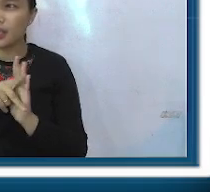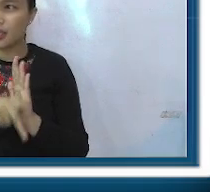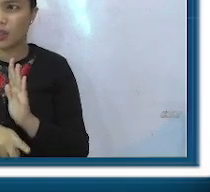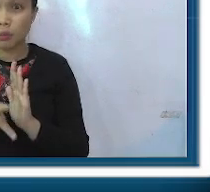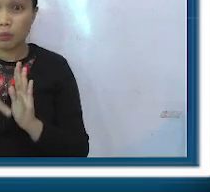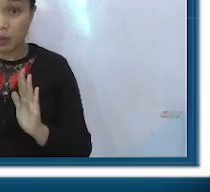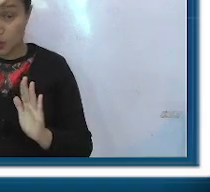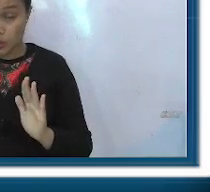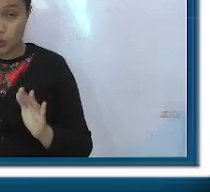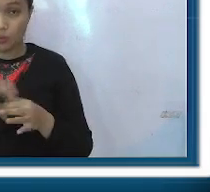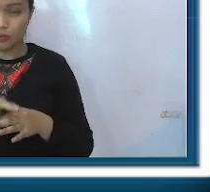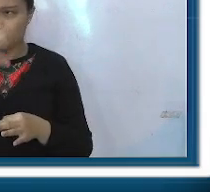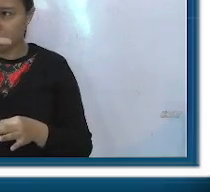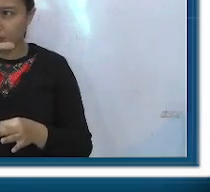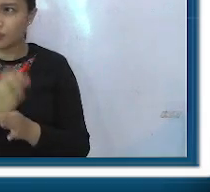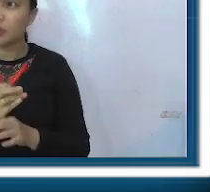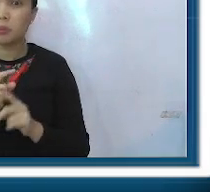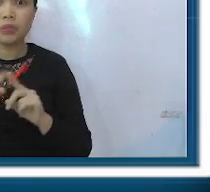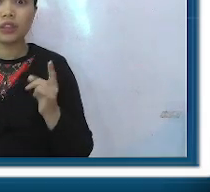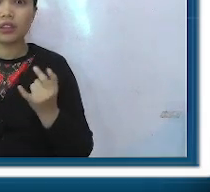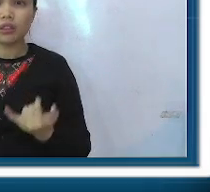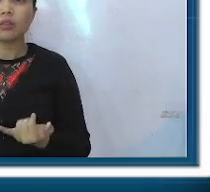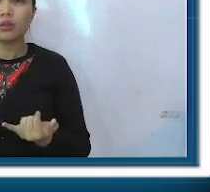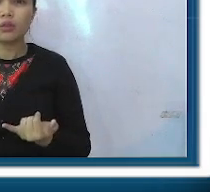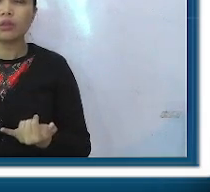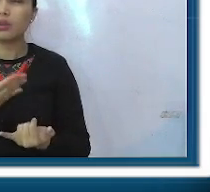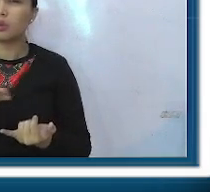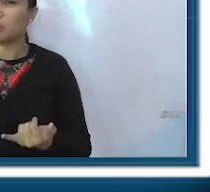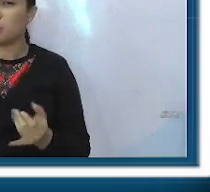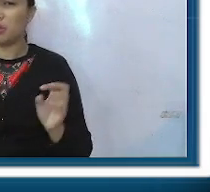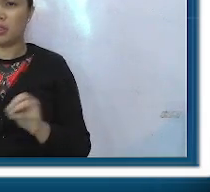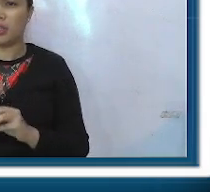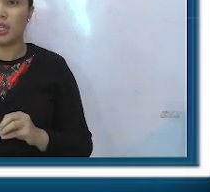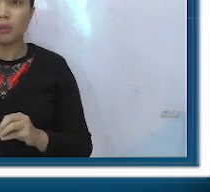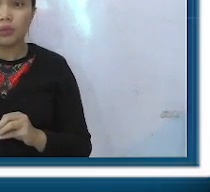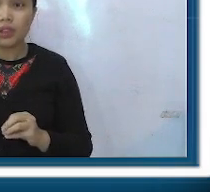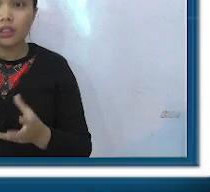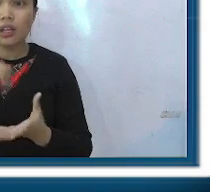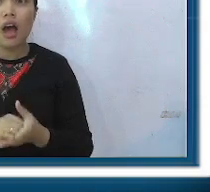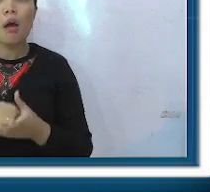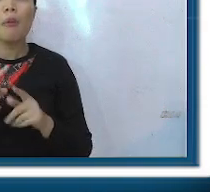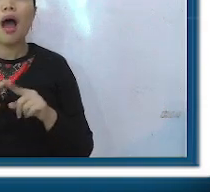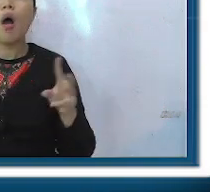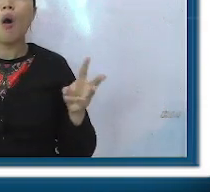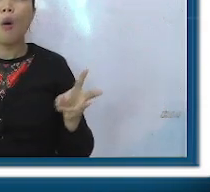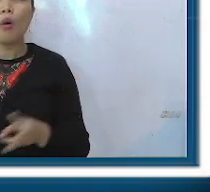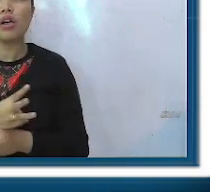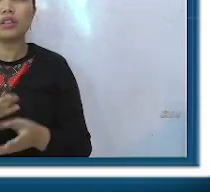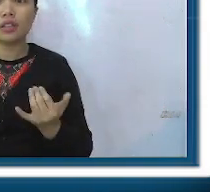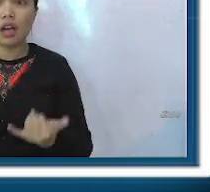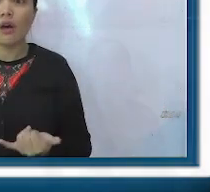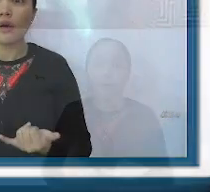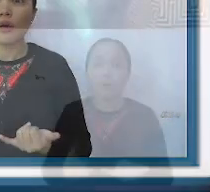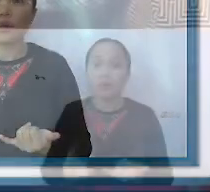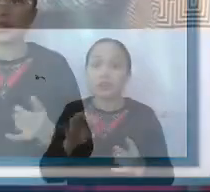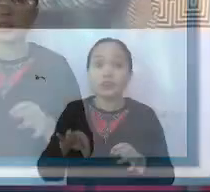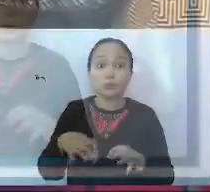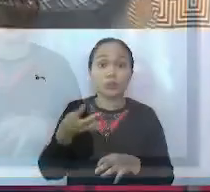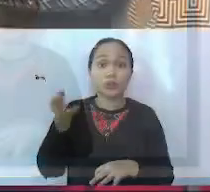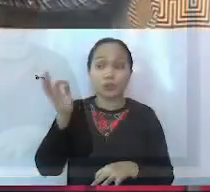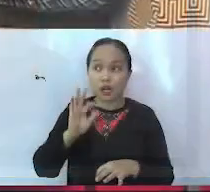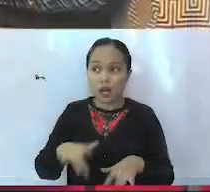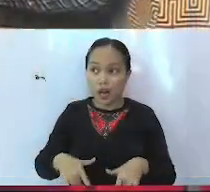faith. You see, ngayon, hindi nyo na dinadanas yun. But what's worse now is the spiritual life and